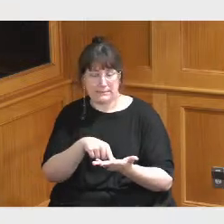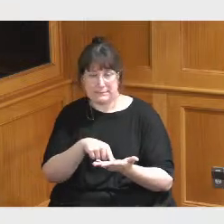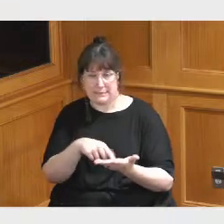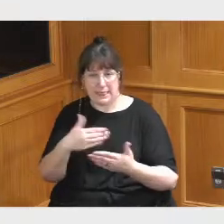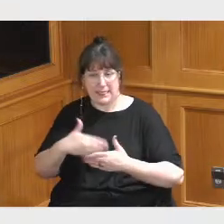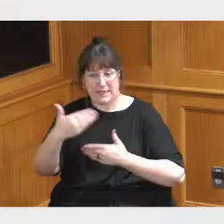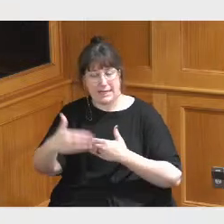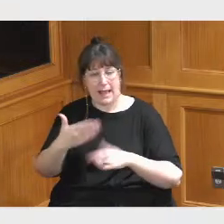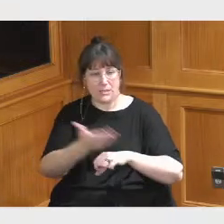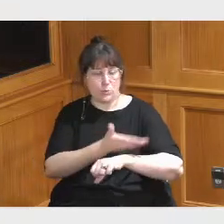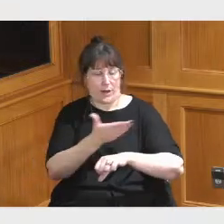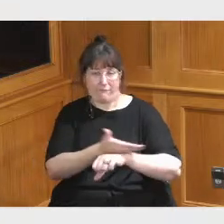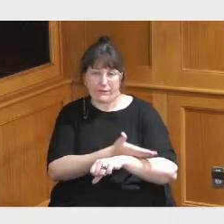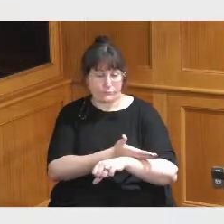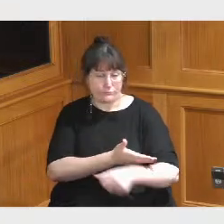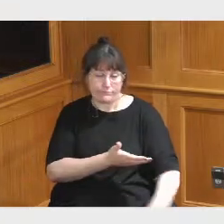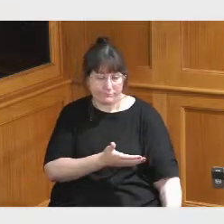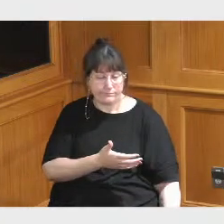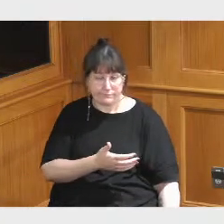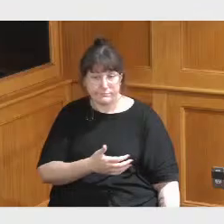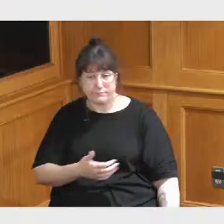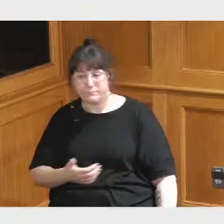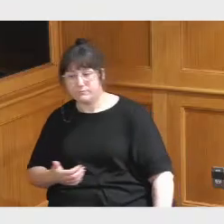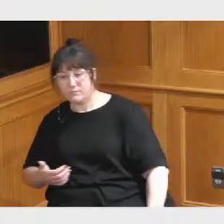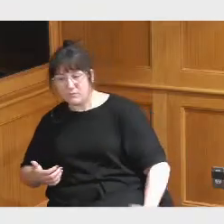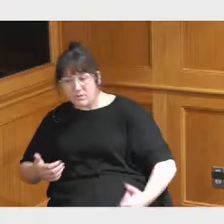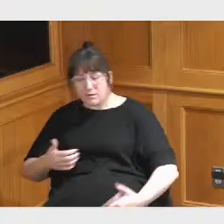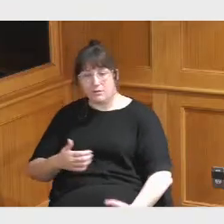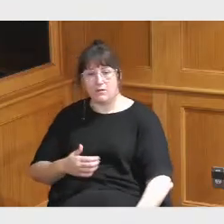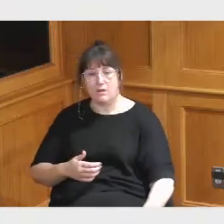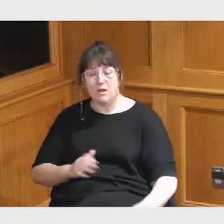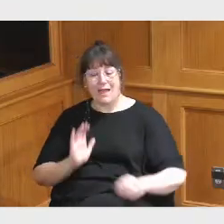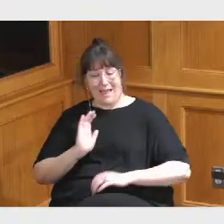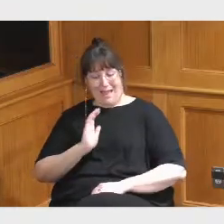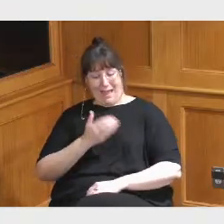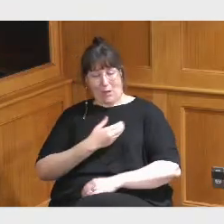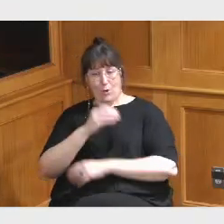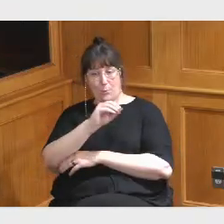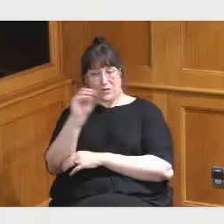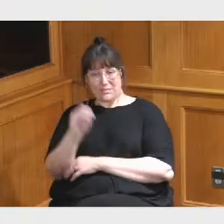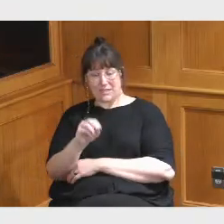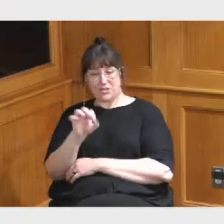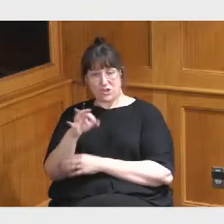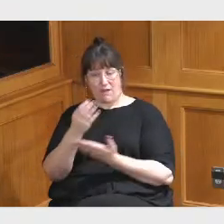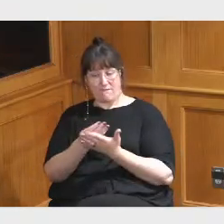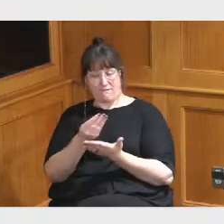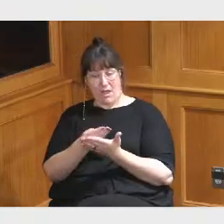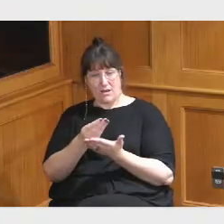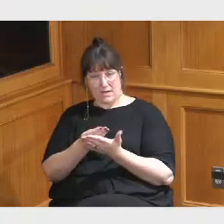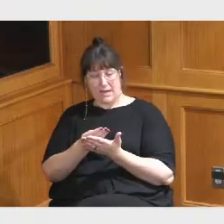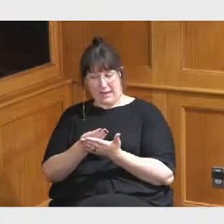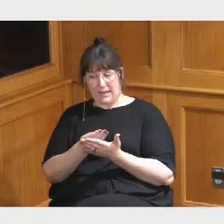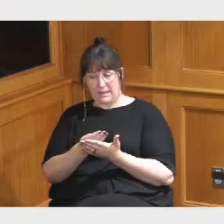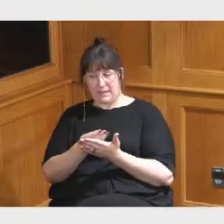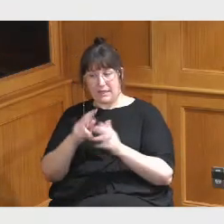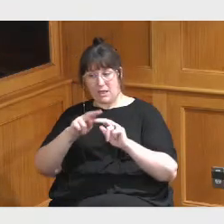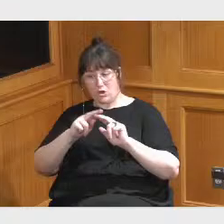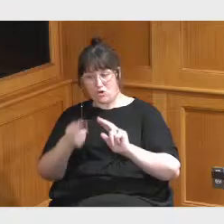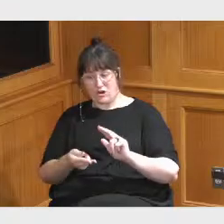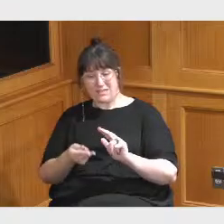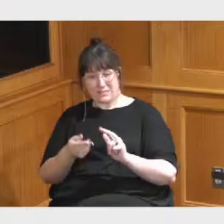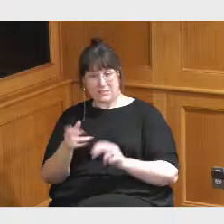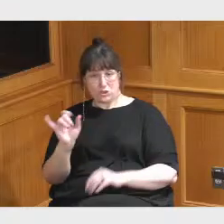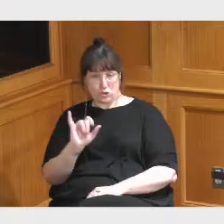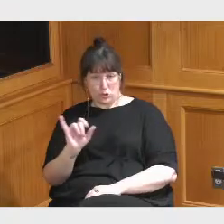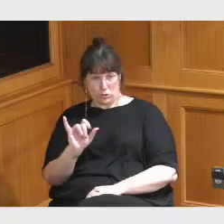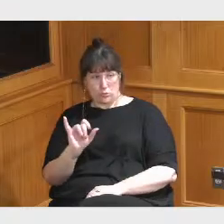next renovation. The county's percentage of funding also falls significantly in this deal, and that's even before we